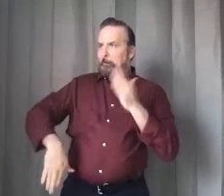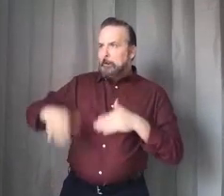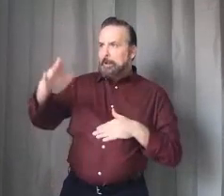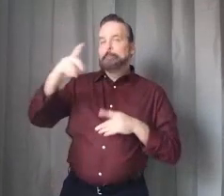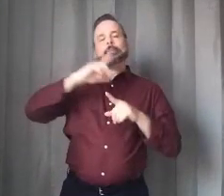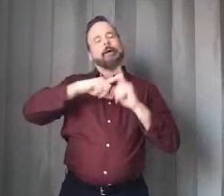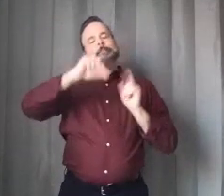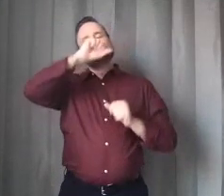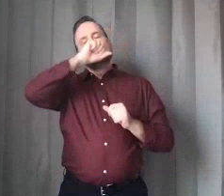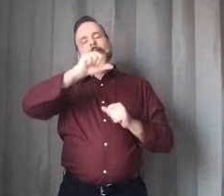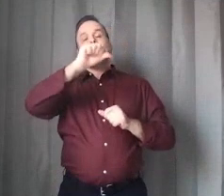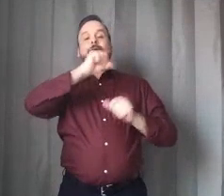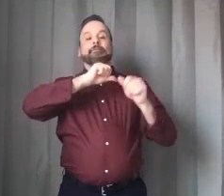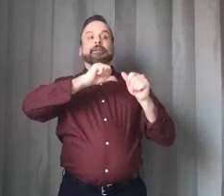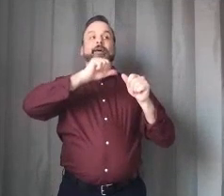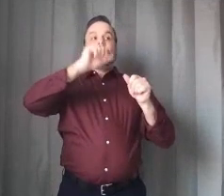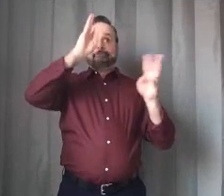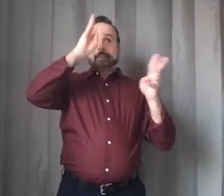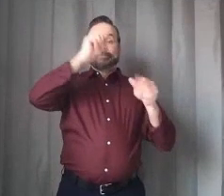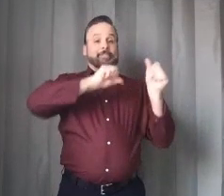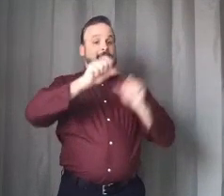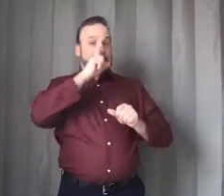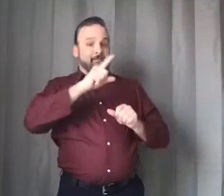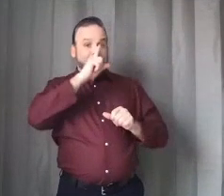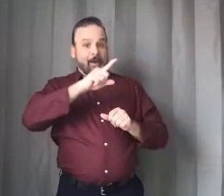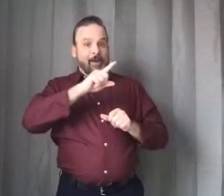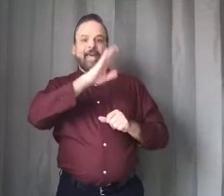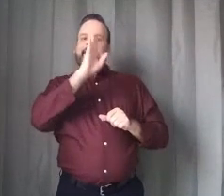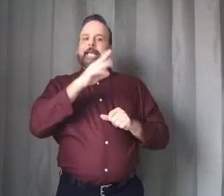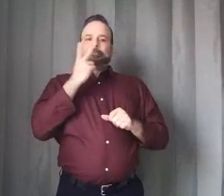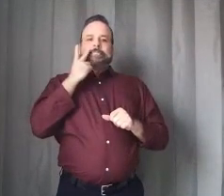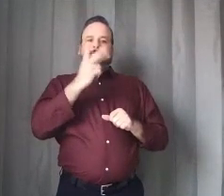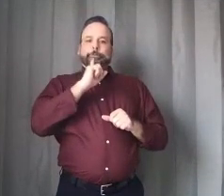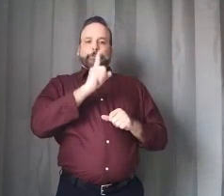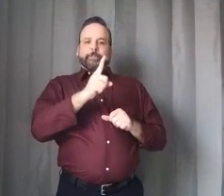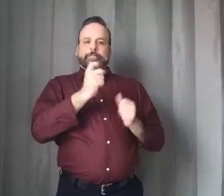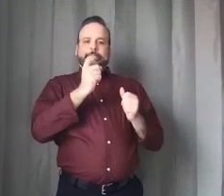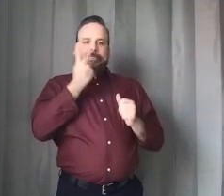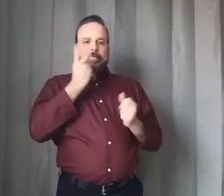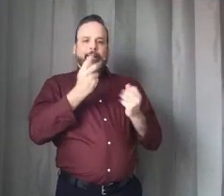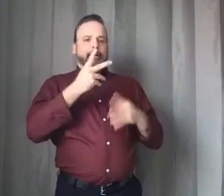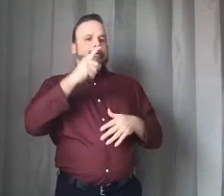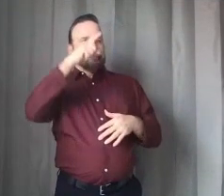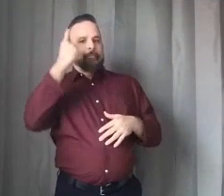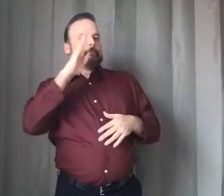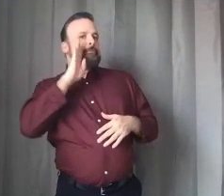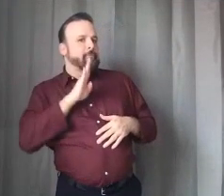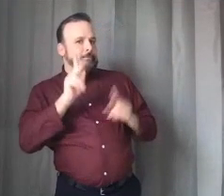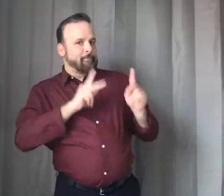always. Didn't always see us in it. That's more for that later. But I did love that.